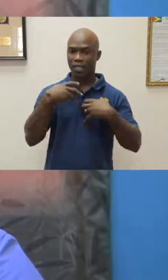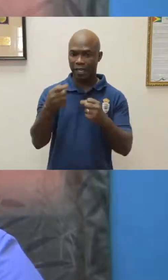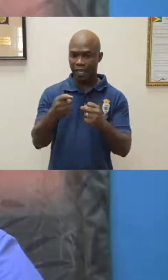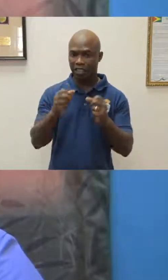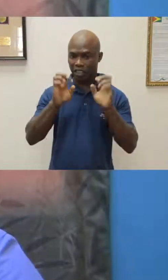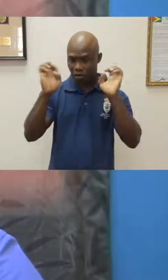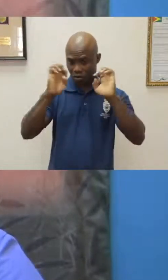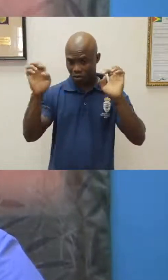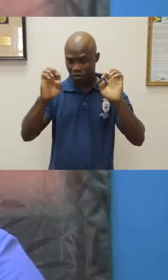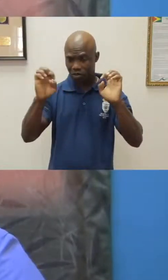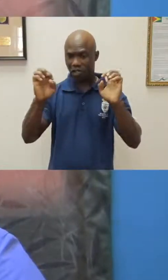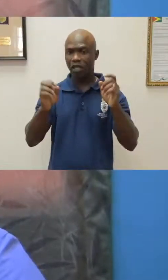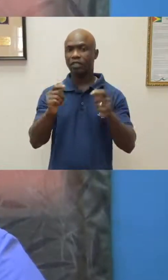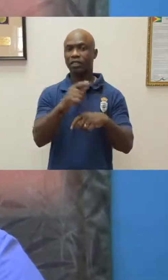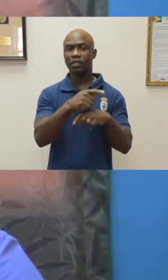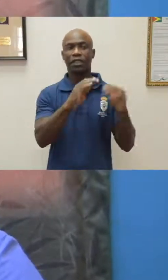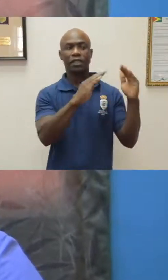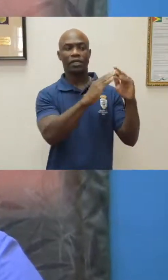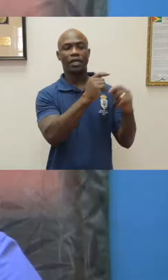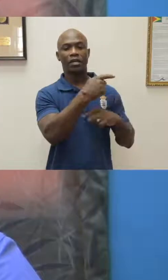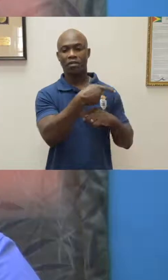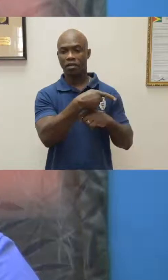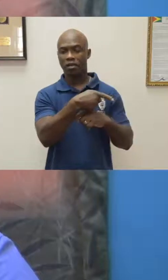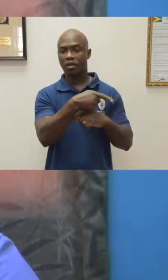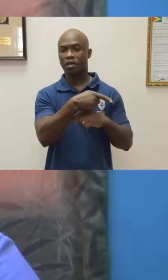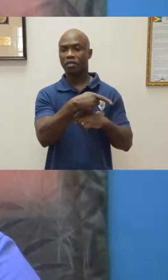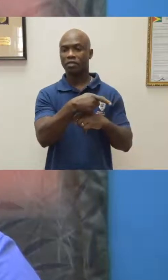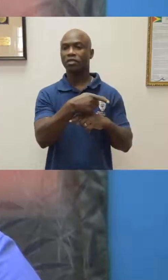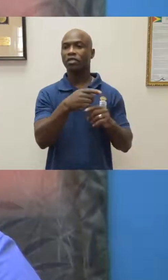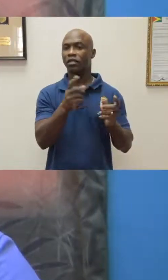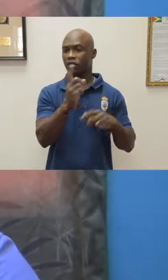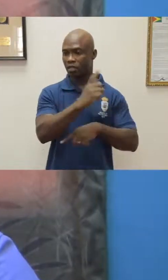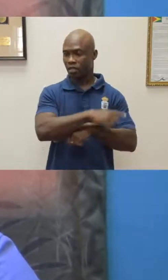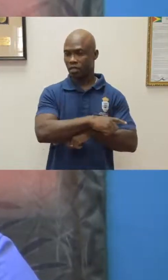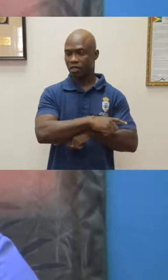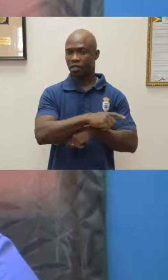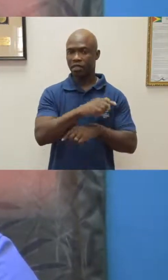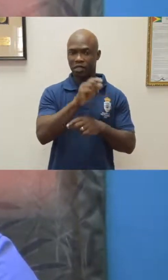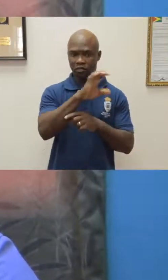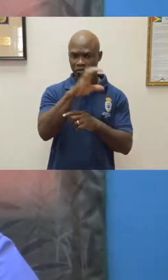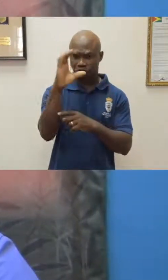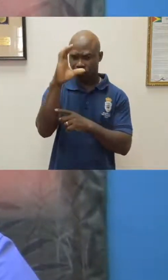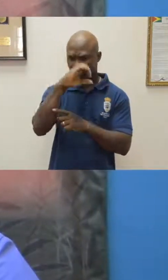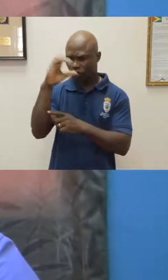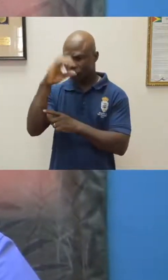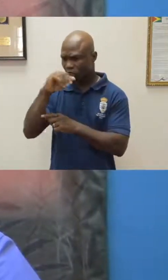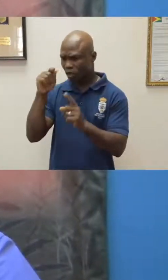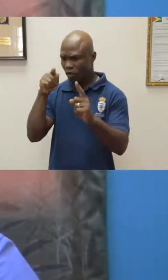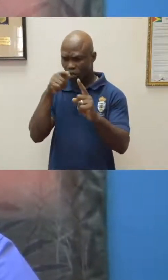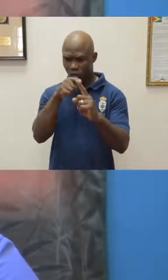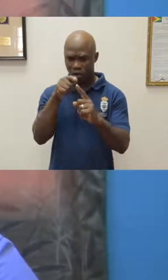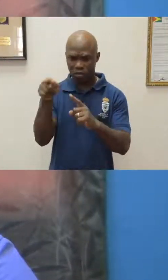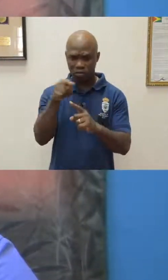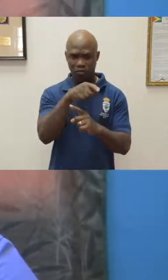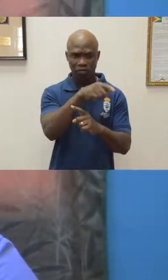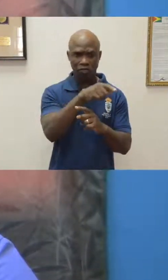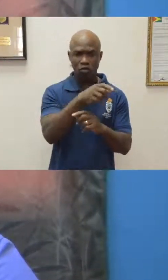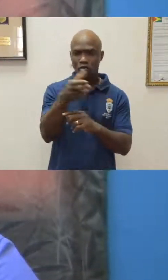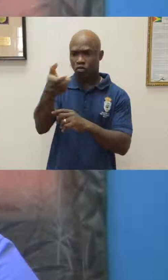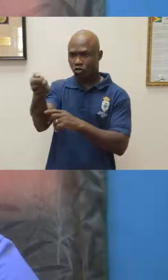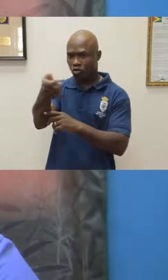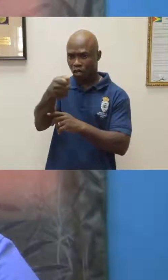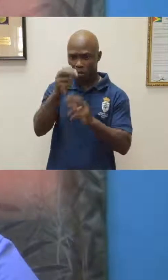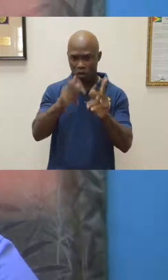basis. Checkpoints. 3 checkpoints have been established to screen persons entering the regions from regions 4